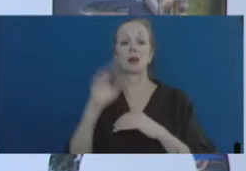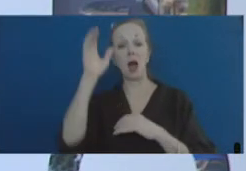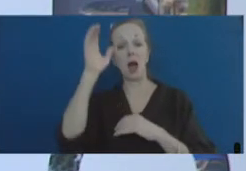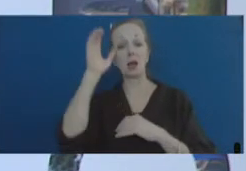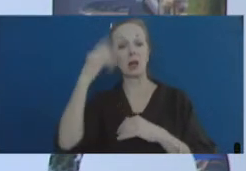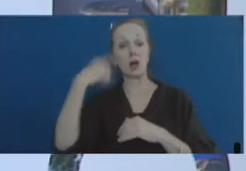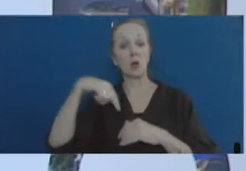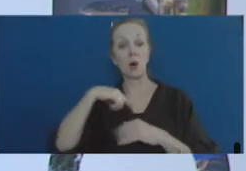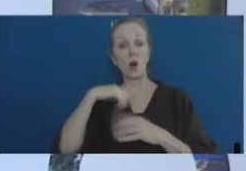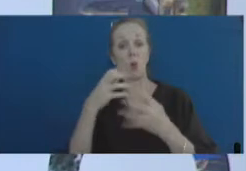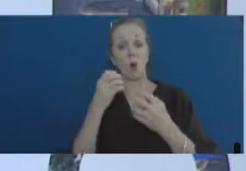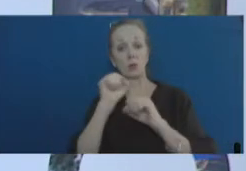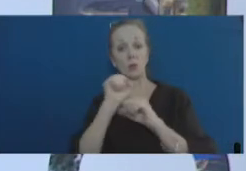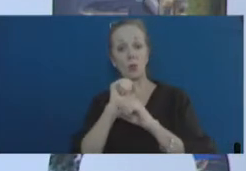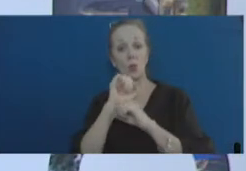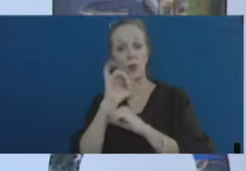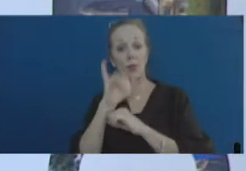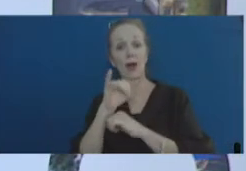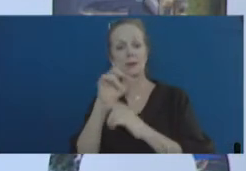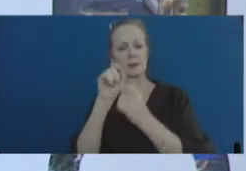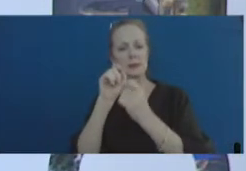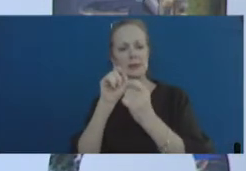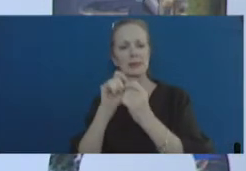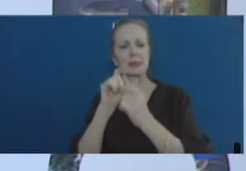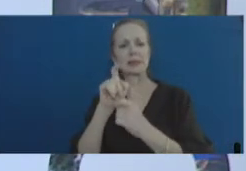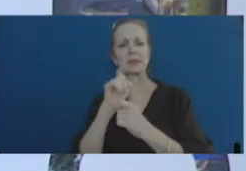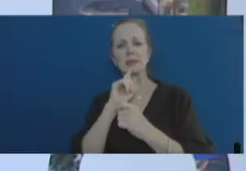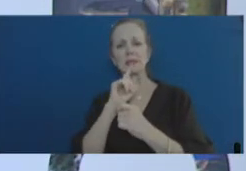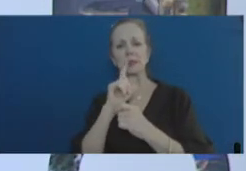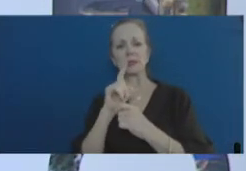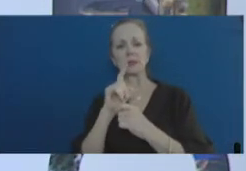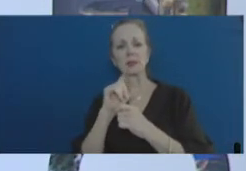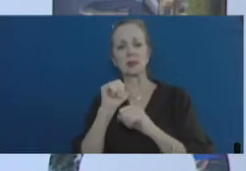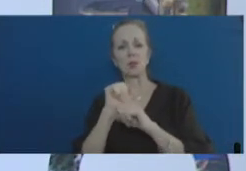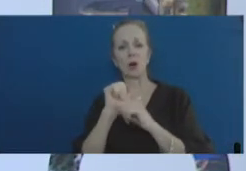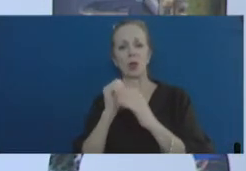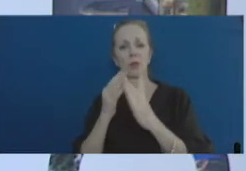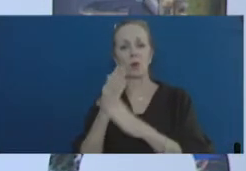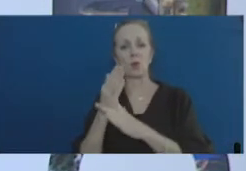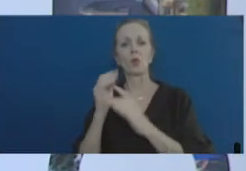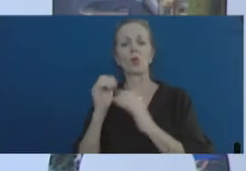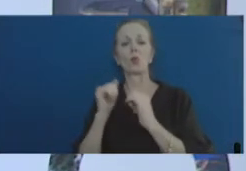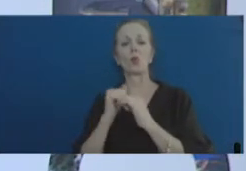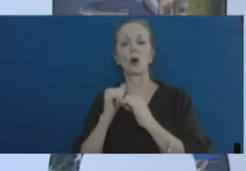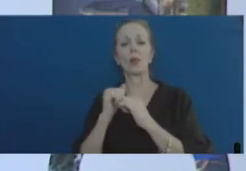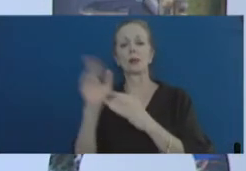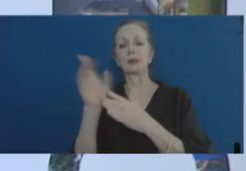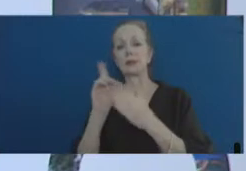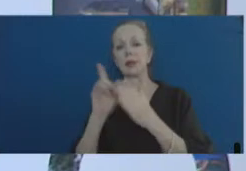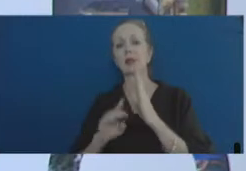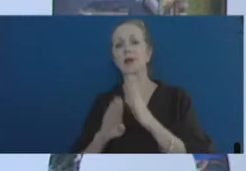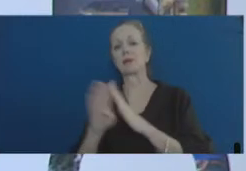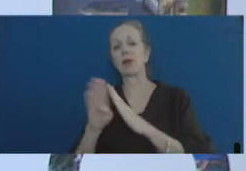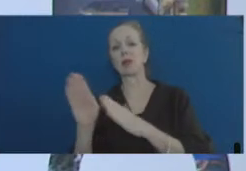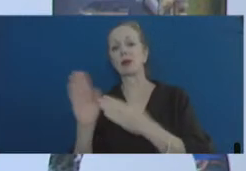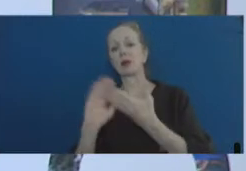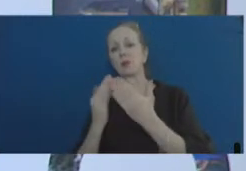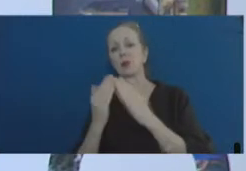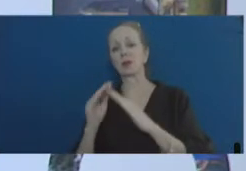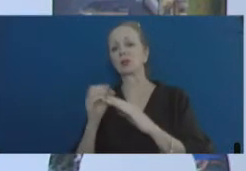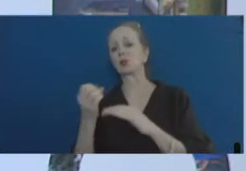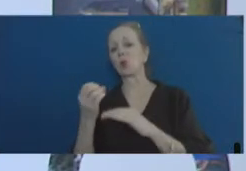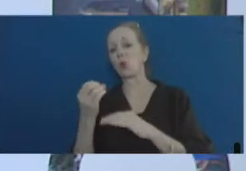to work. That one in particular needs to be worked through with the design and development community because it is so